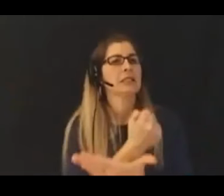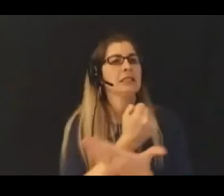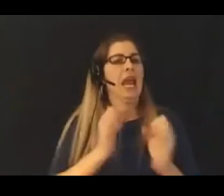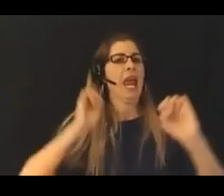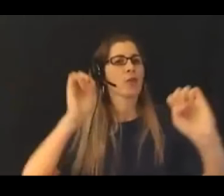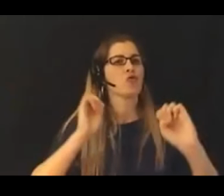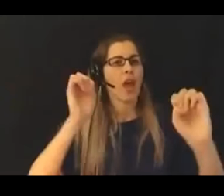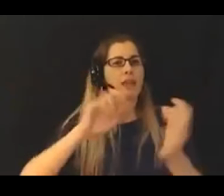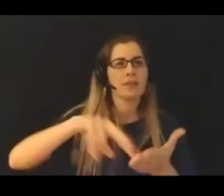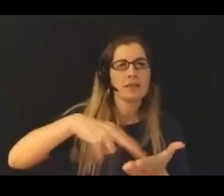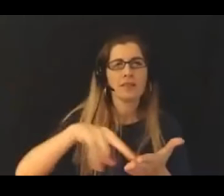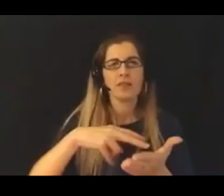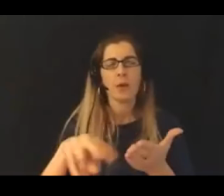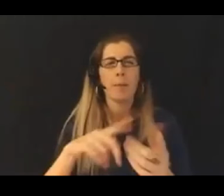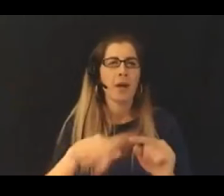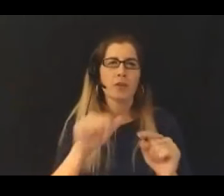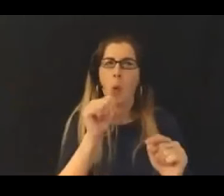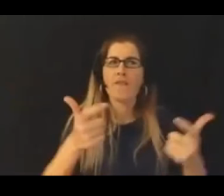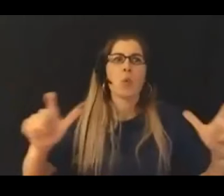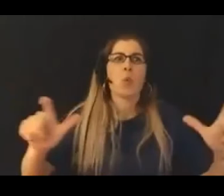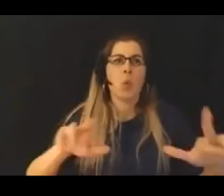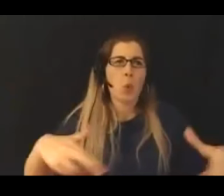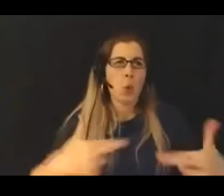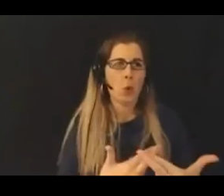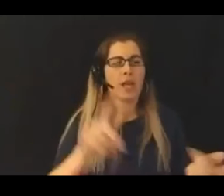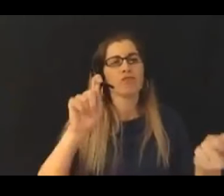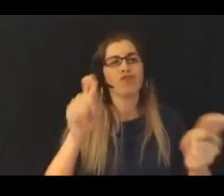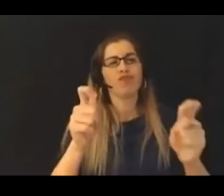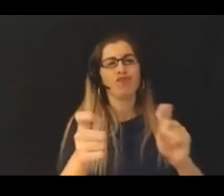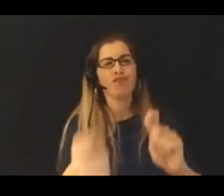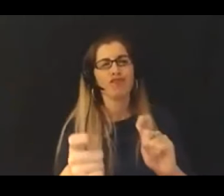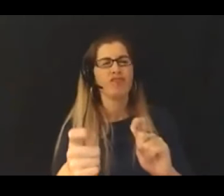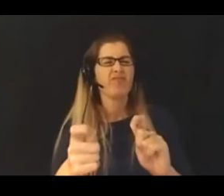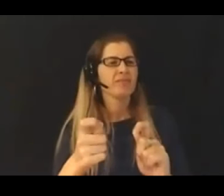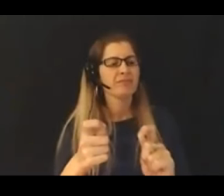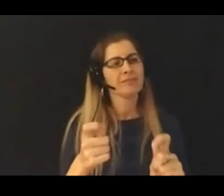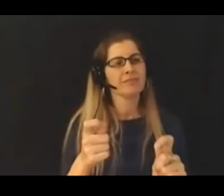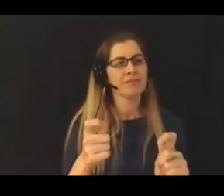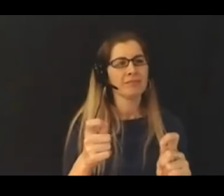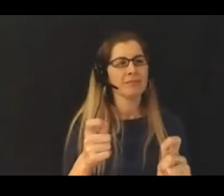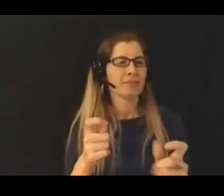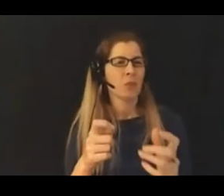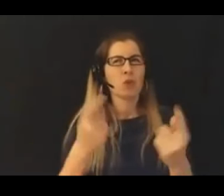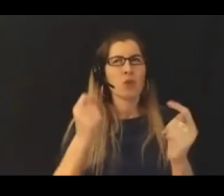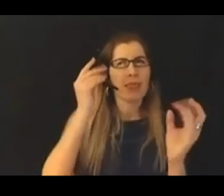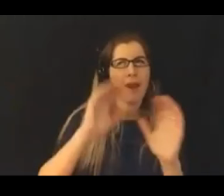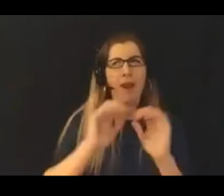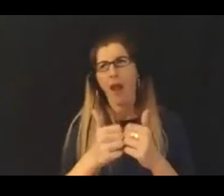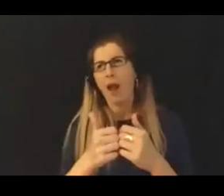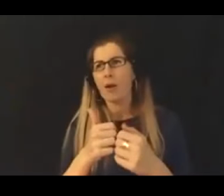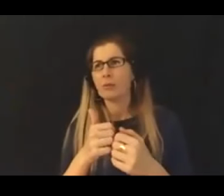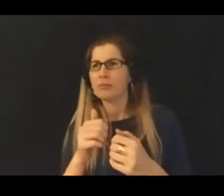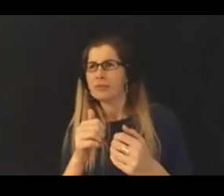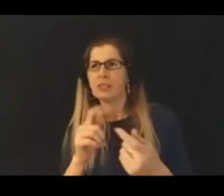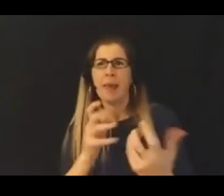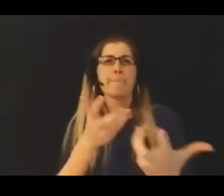having a huge amount of space to run, leap in. Yeah, so we did a lot of kind of exploring how to use that the